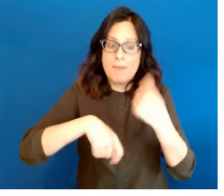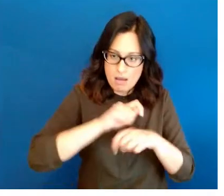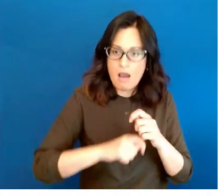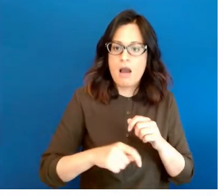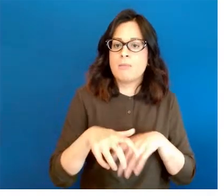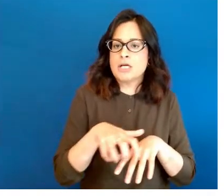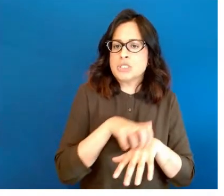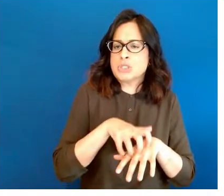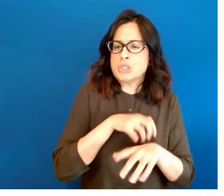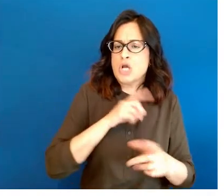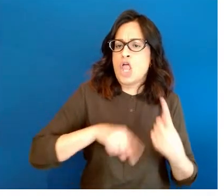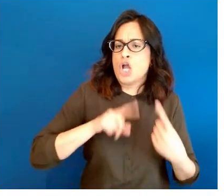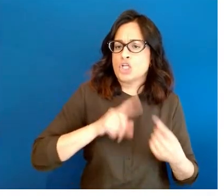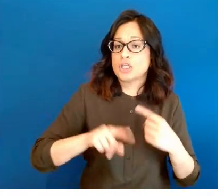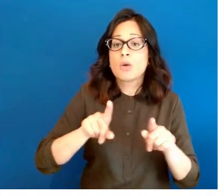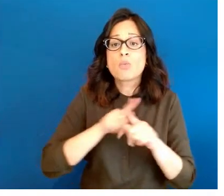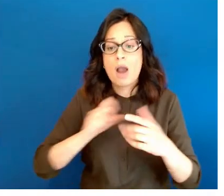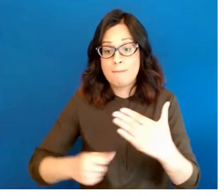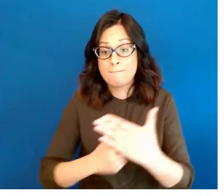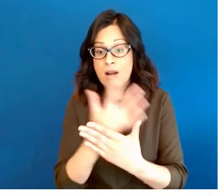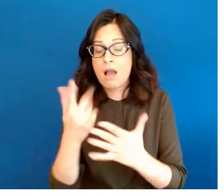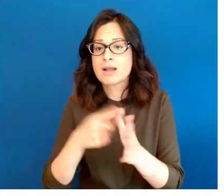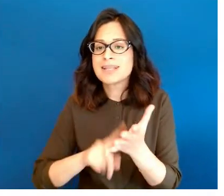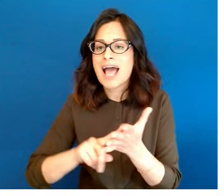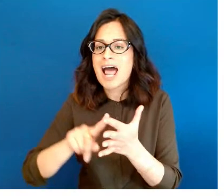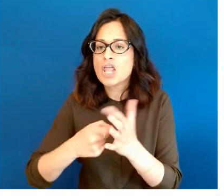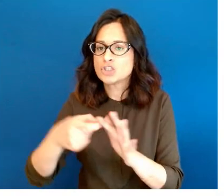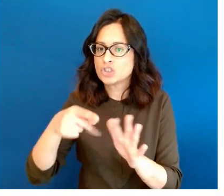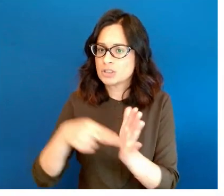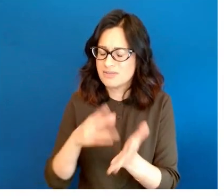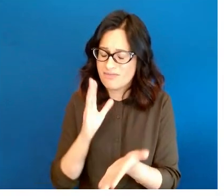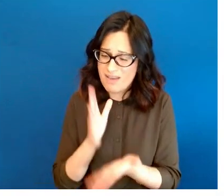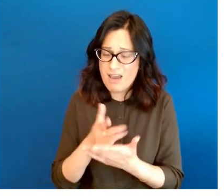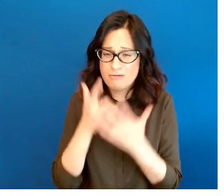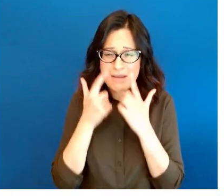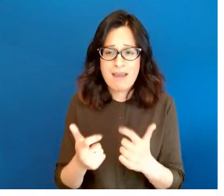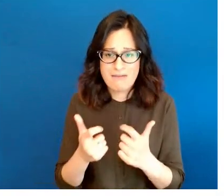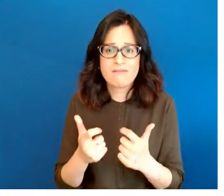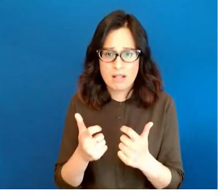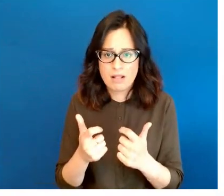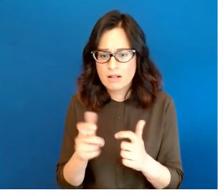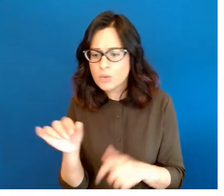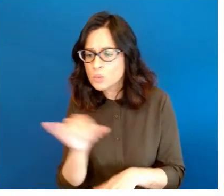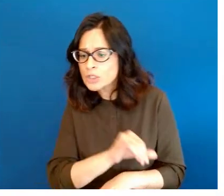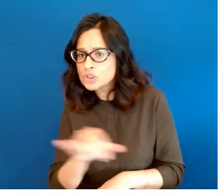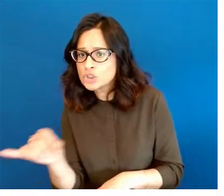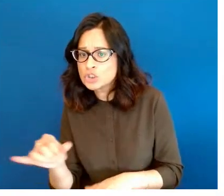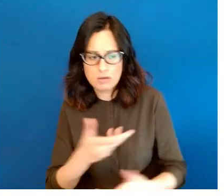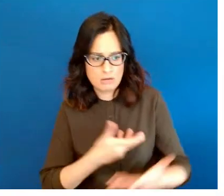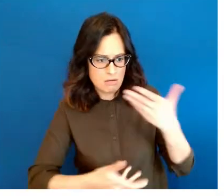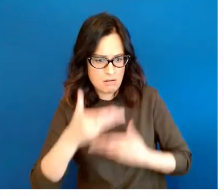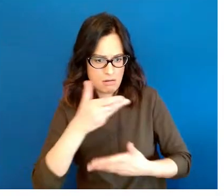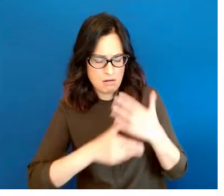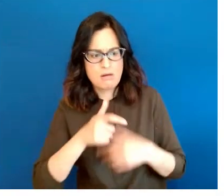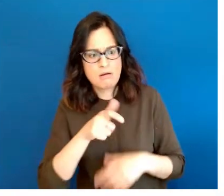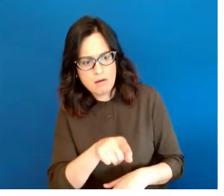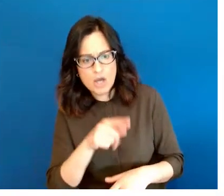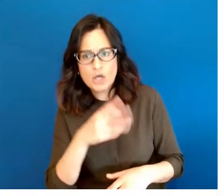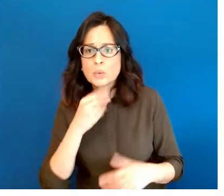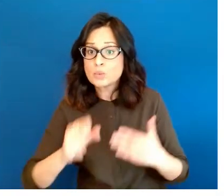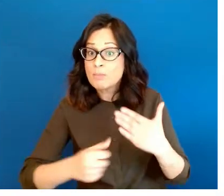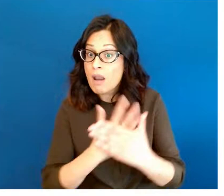have plant allergens in them. So you need to be very careful when individuals are telling you about using